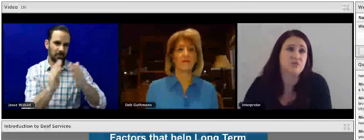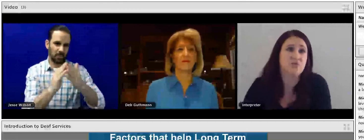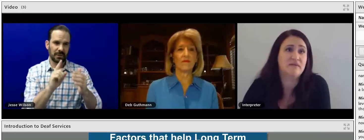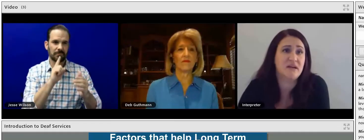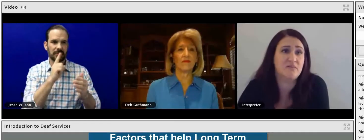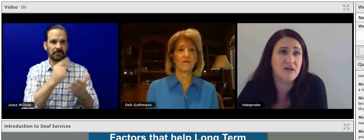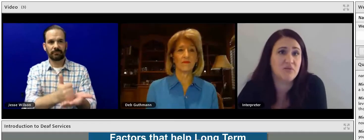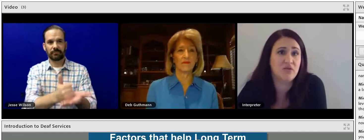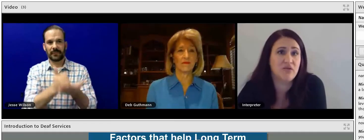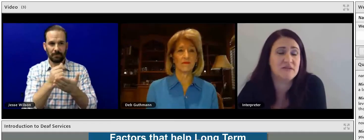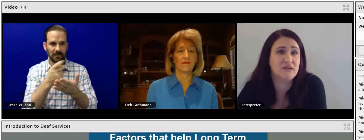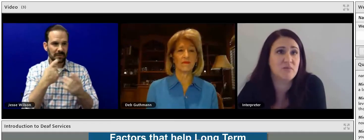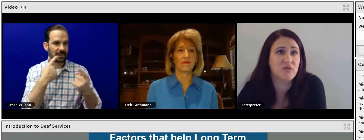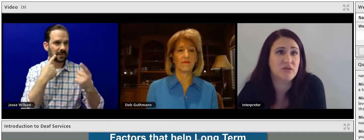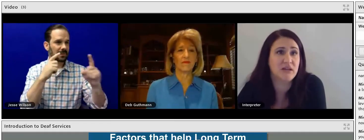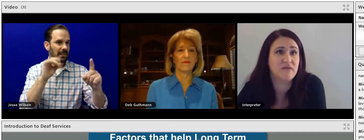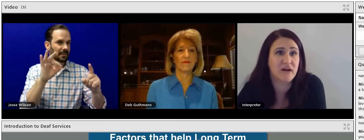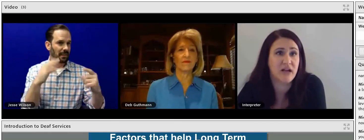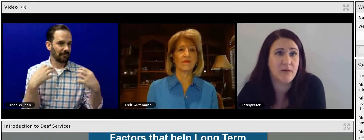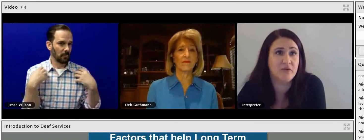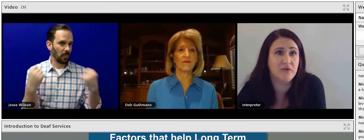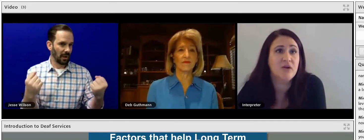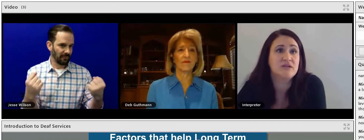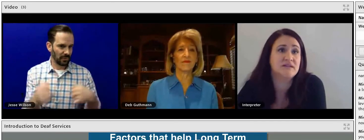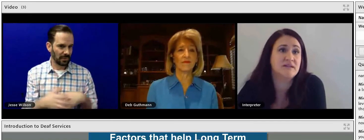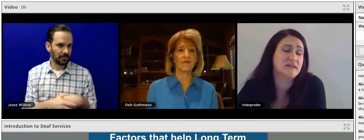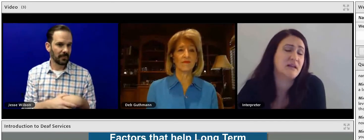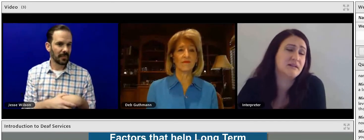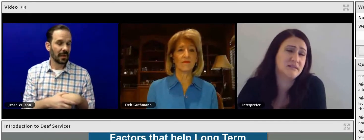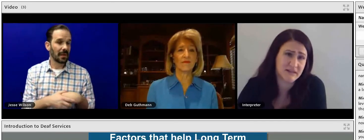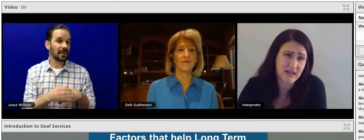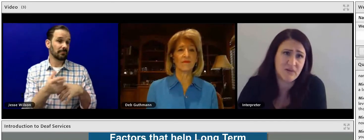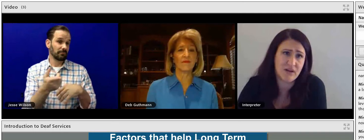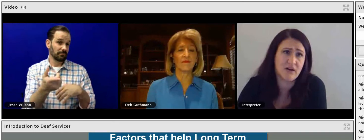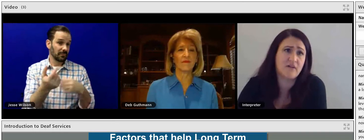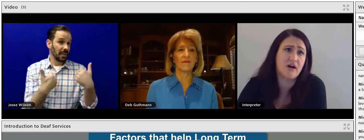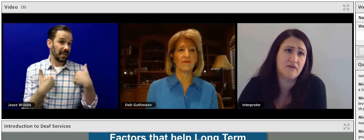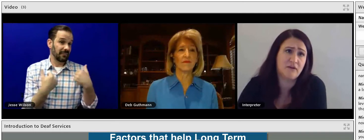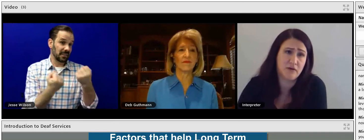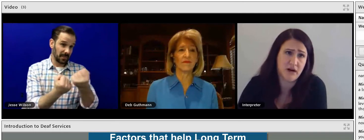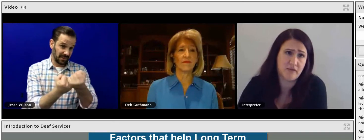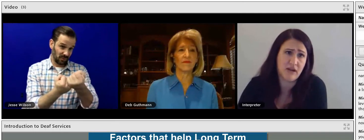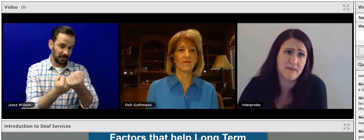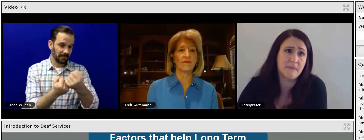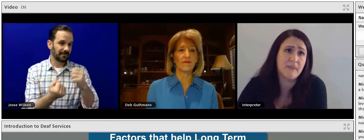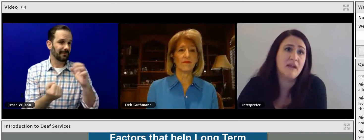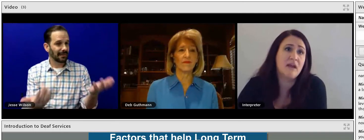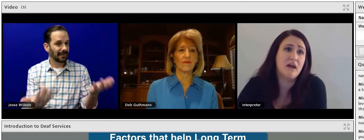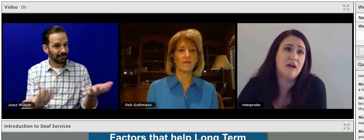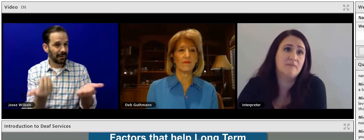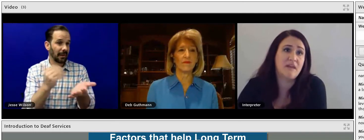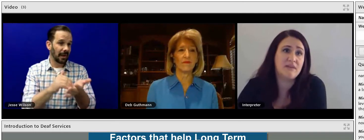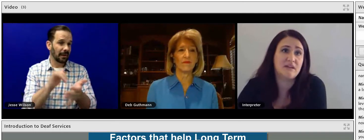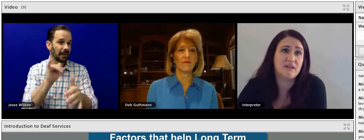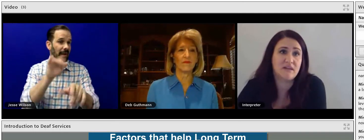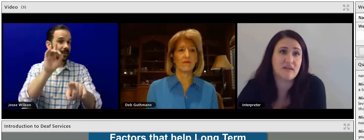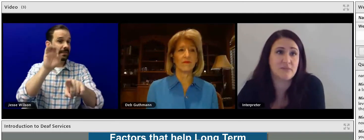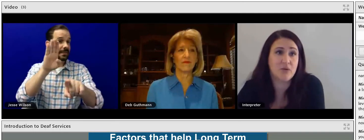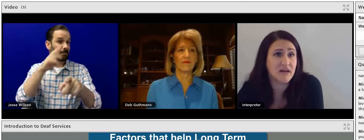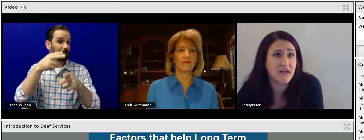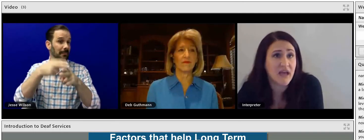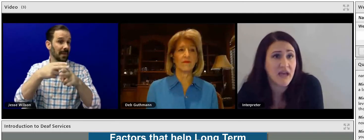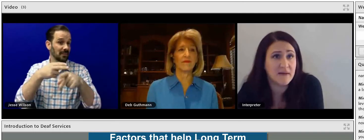having accessible 12-step meeting programs in your community is very helpful to the success of recovery. That way they